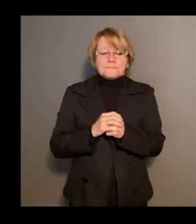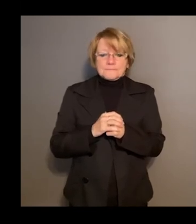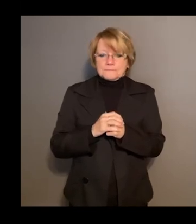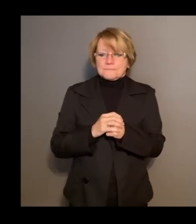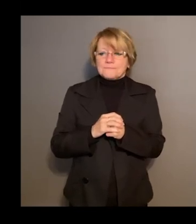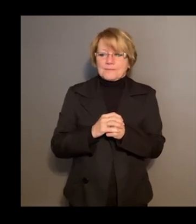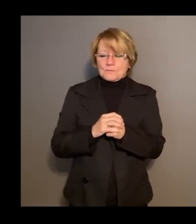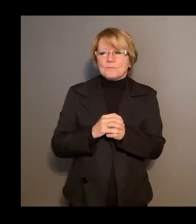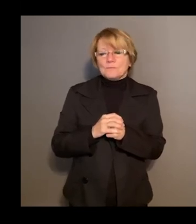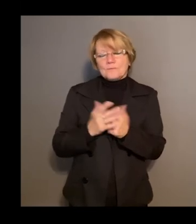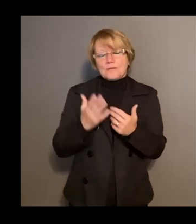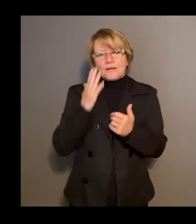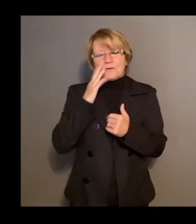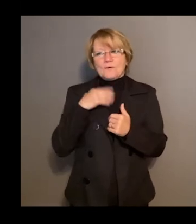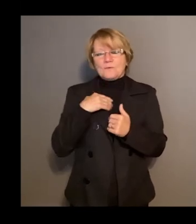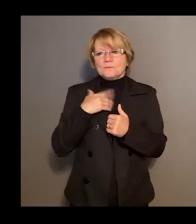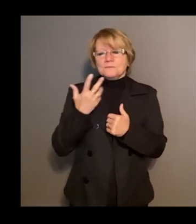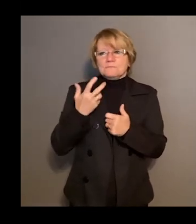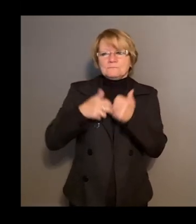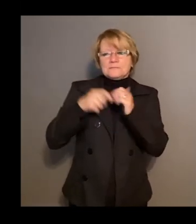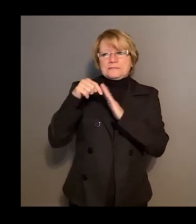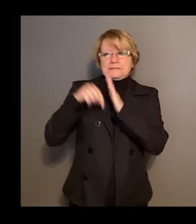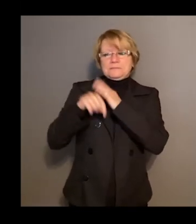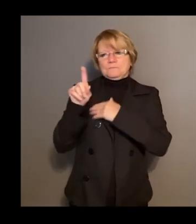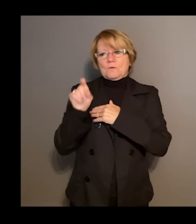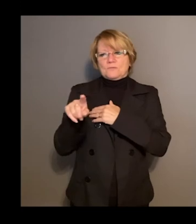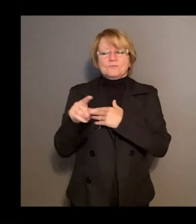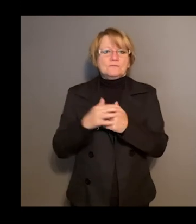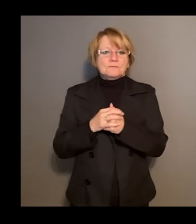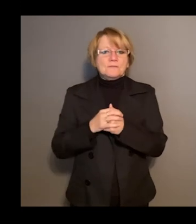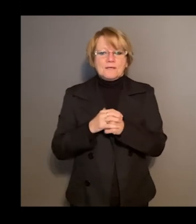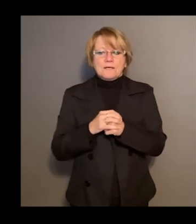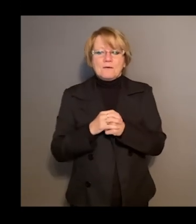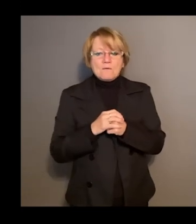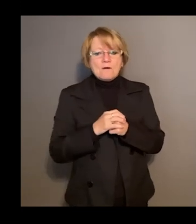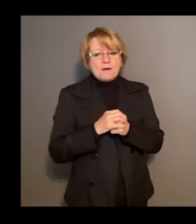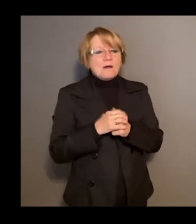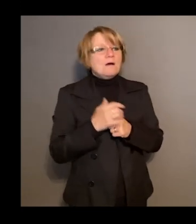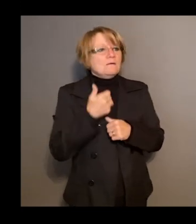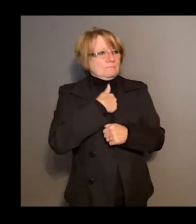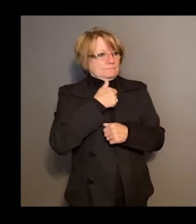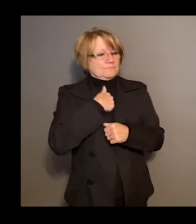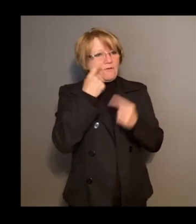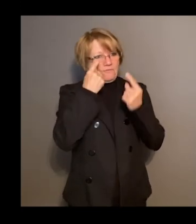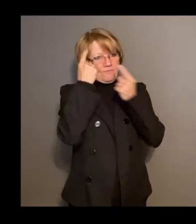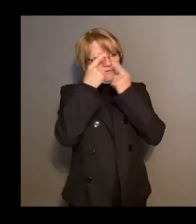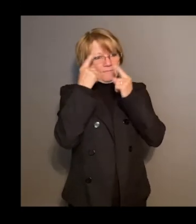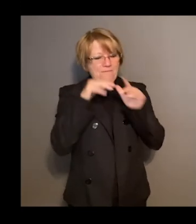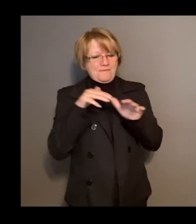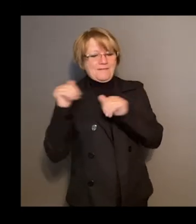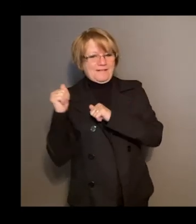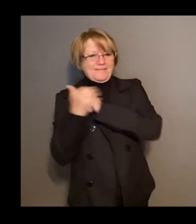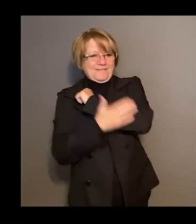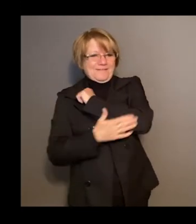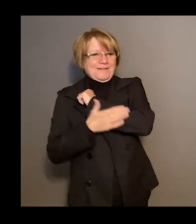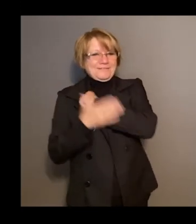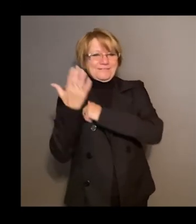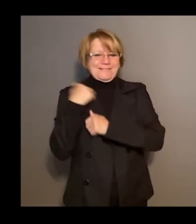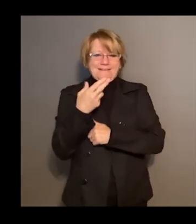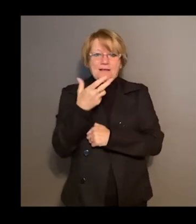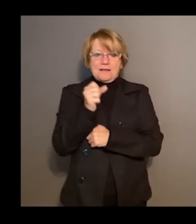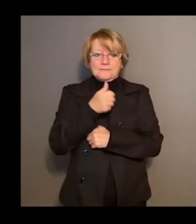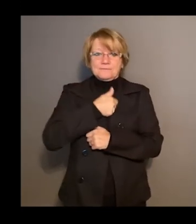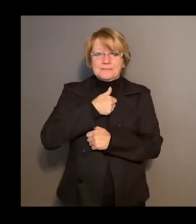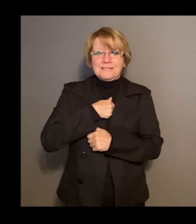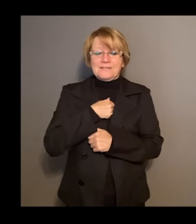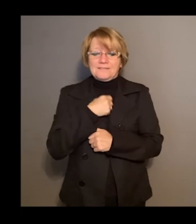Others on it? I know this is a deep one, so. Well, I thought about leaving the country